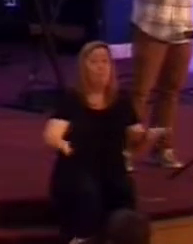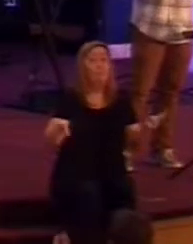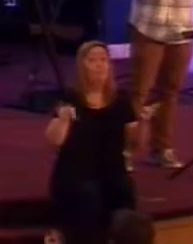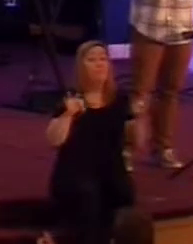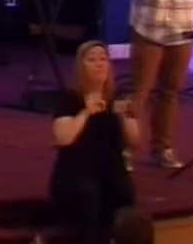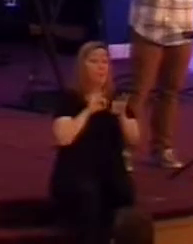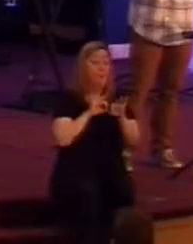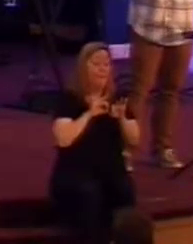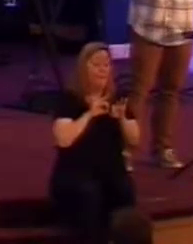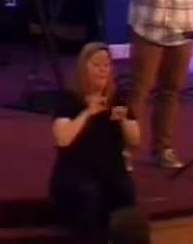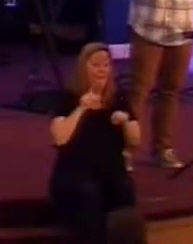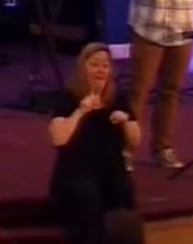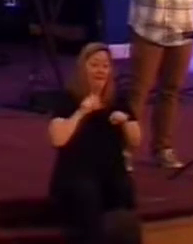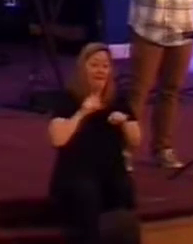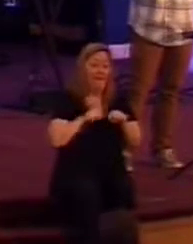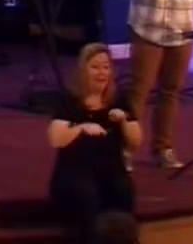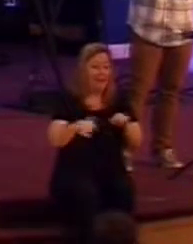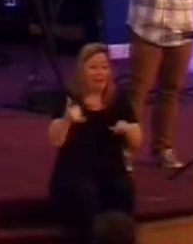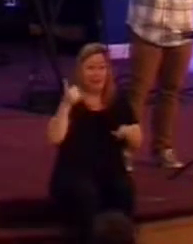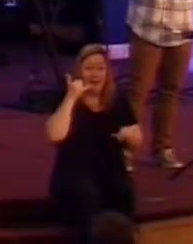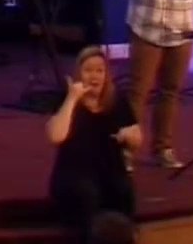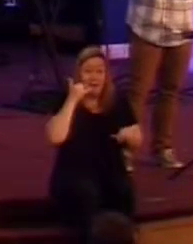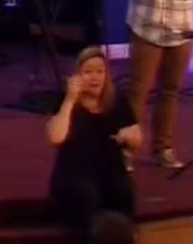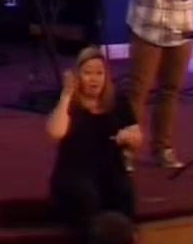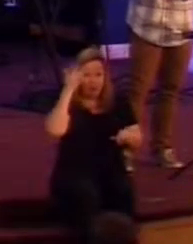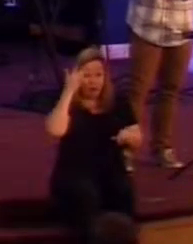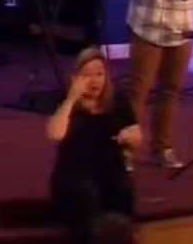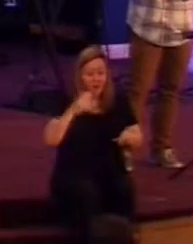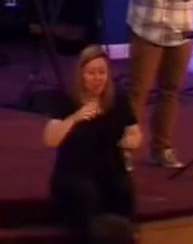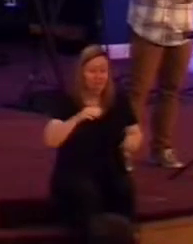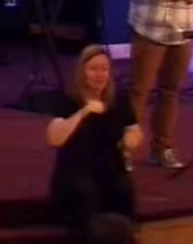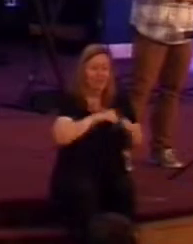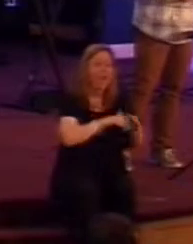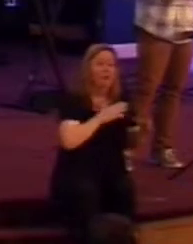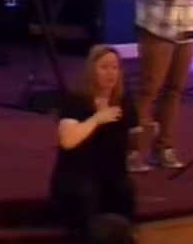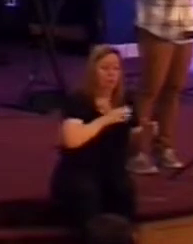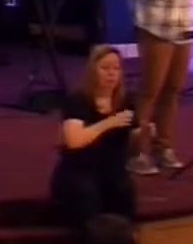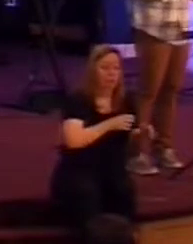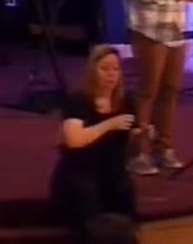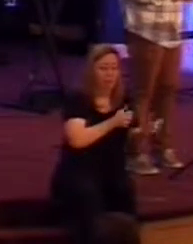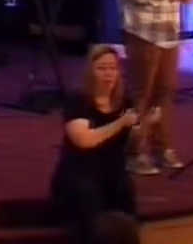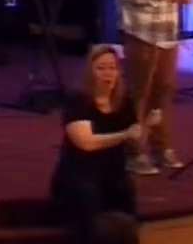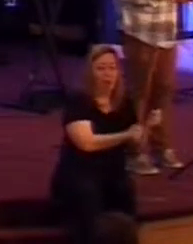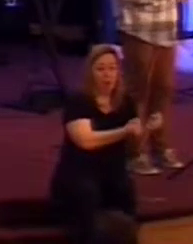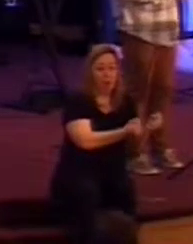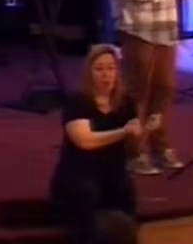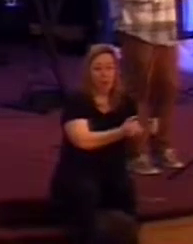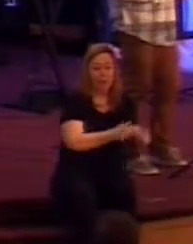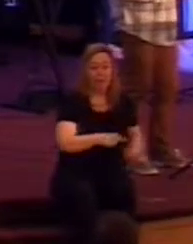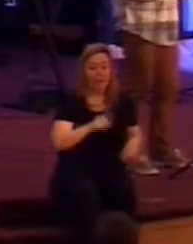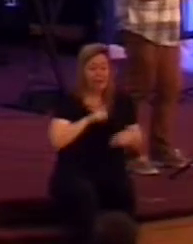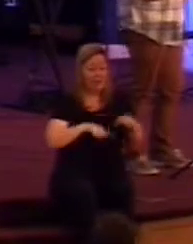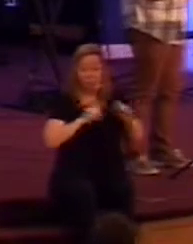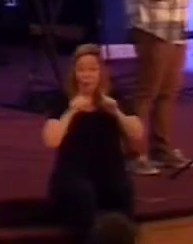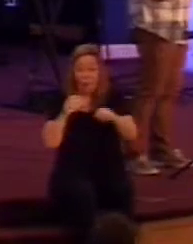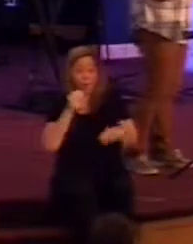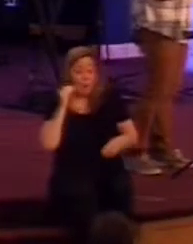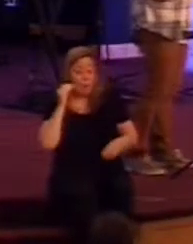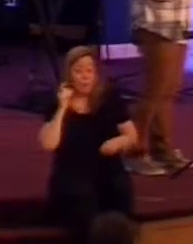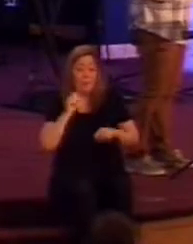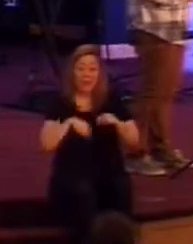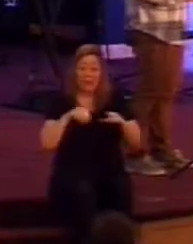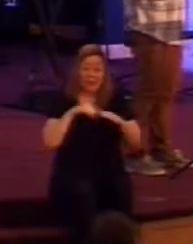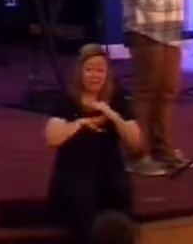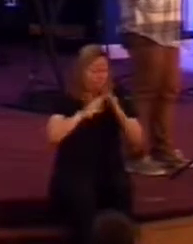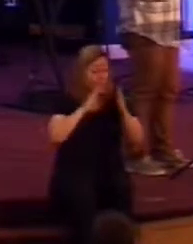wouldn't have been able to get my phone to call for help because my keys are locked in my truck. I wouldn't be able to drive home. I wouldn't be able to access my house. And